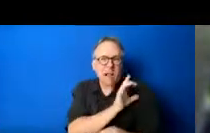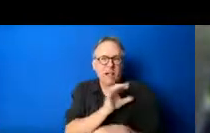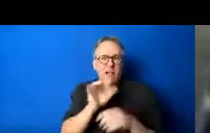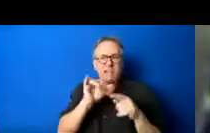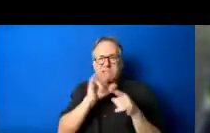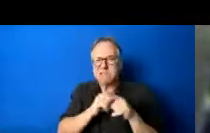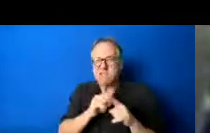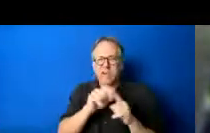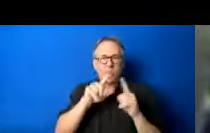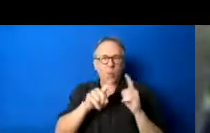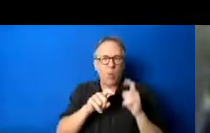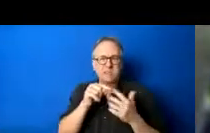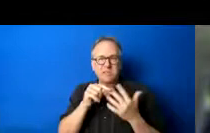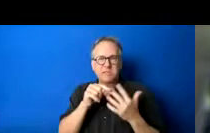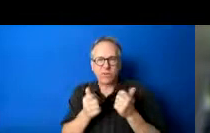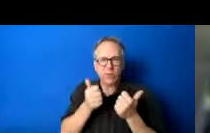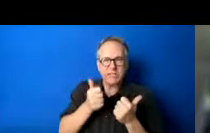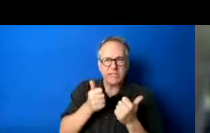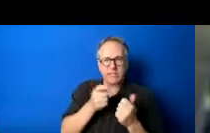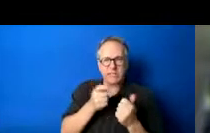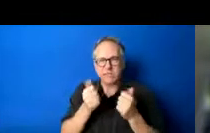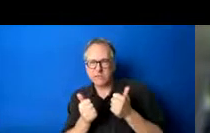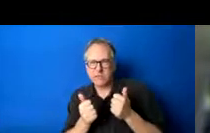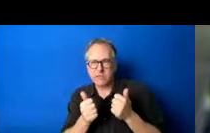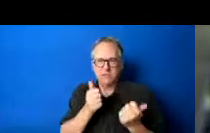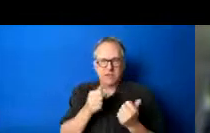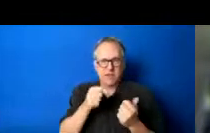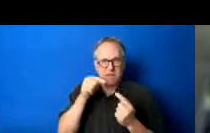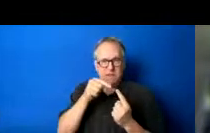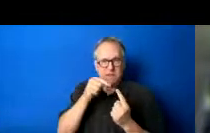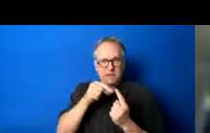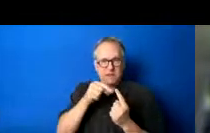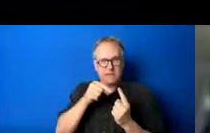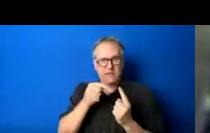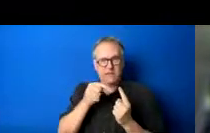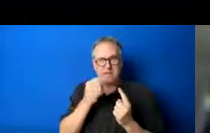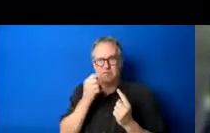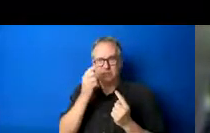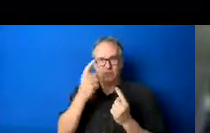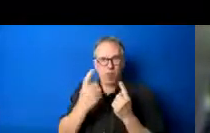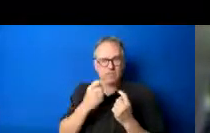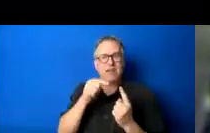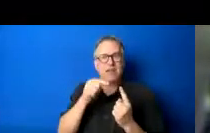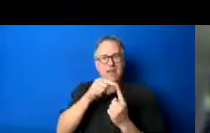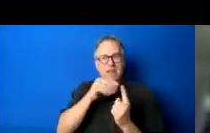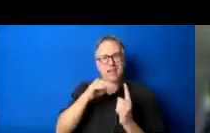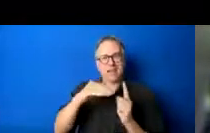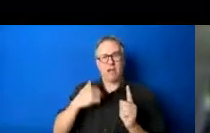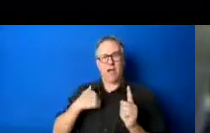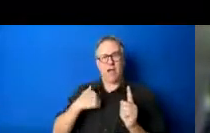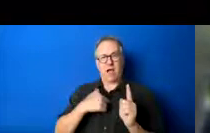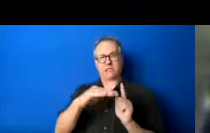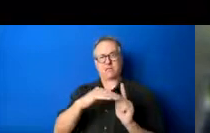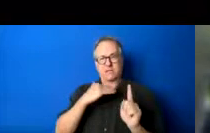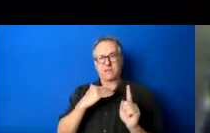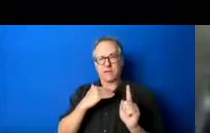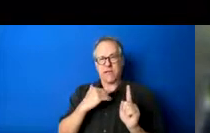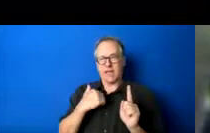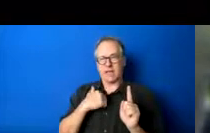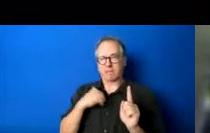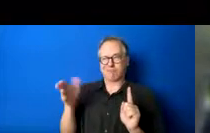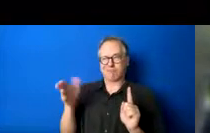I'm considering giving this treatment versus this treatment, and they have questions, you can always have them email us. I'm going to show my email here at